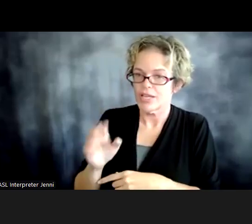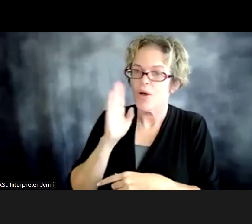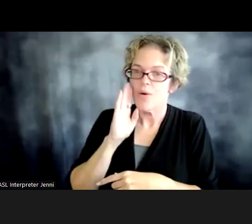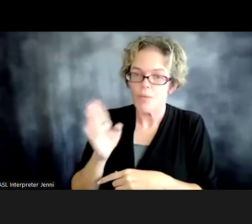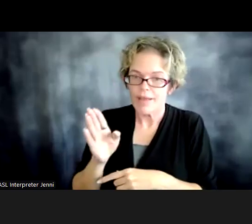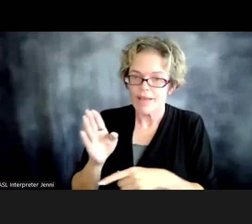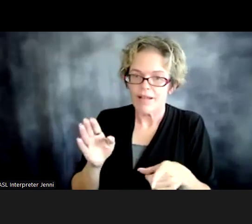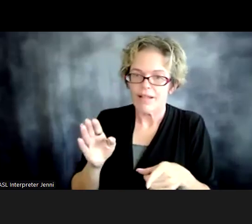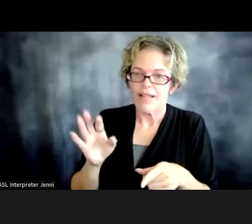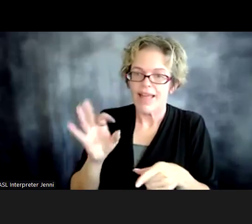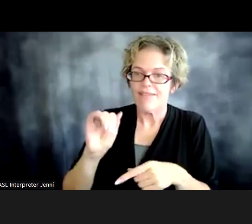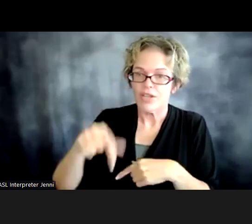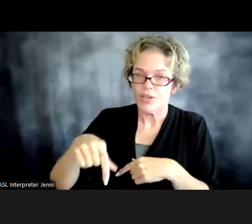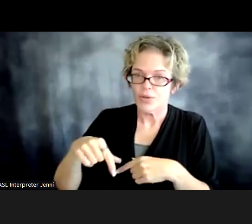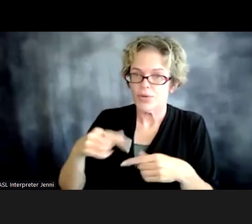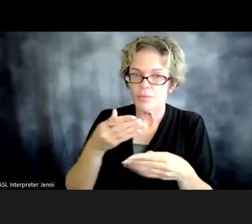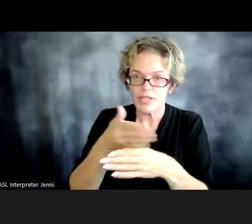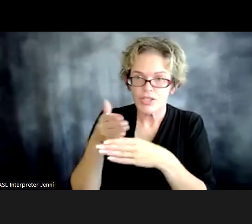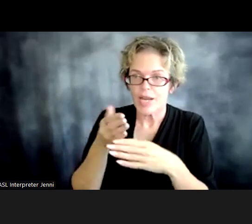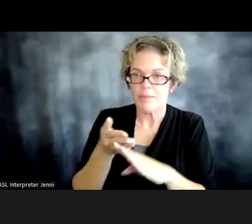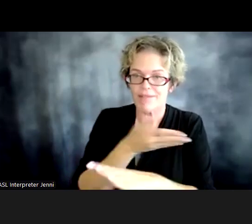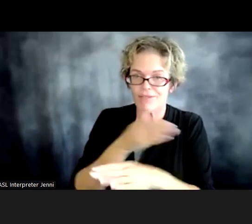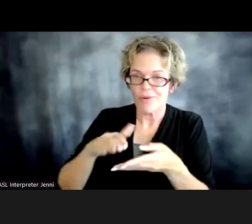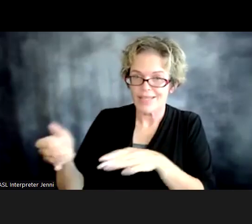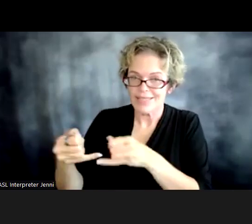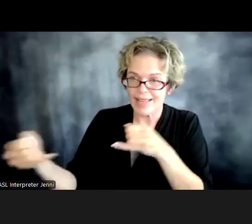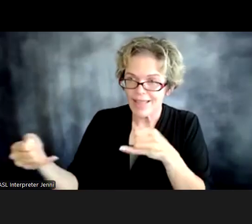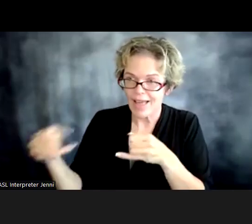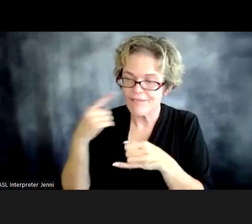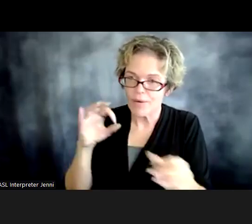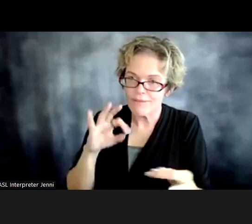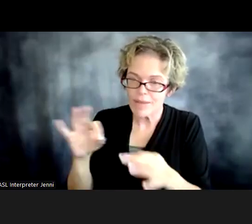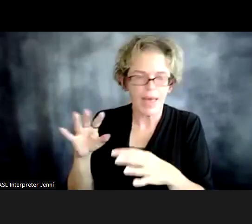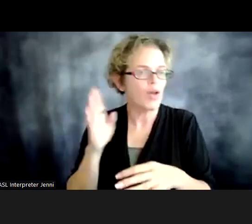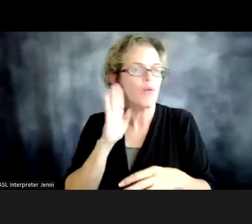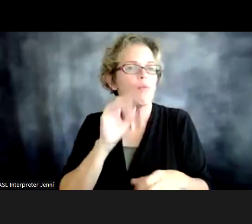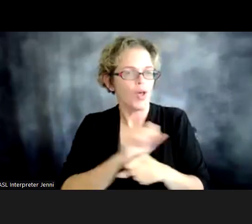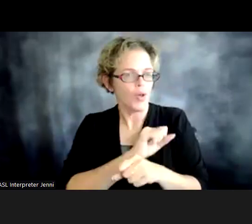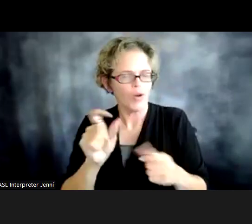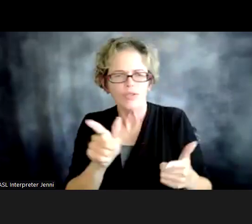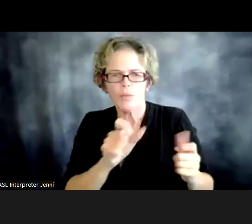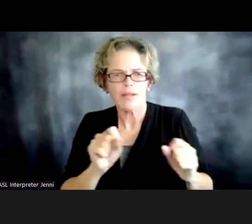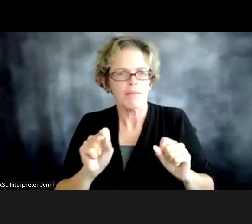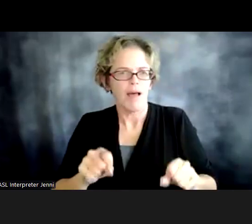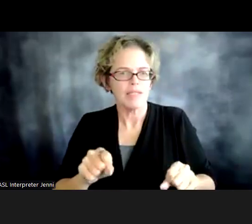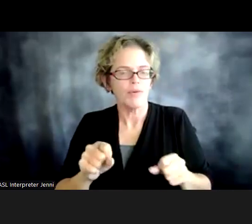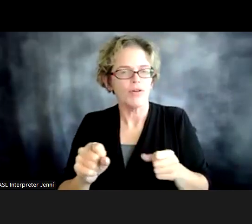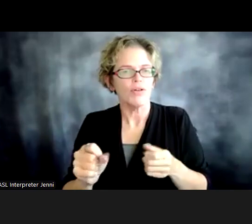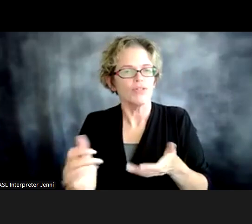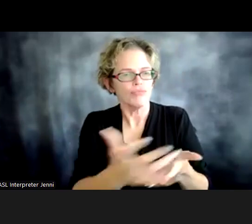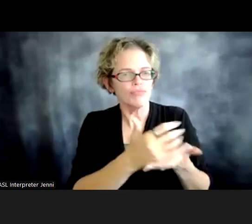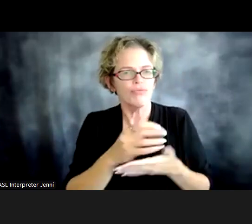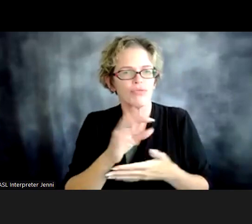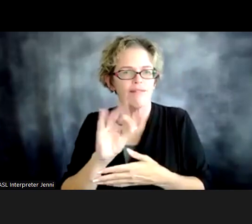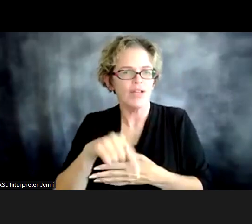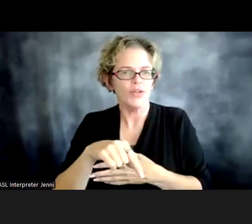feedback? Yeah. So I think we are going to work as quickly as possible to get the Q&A from today's session